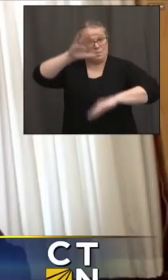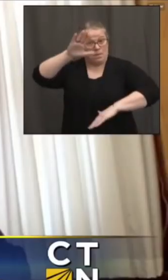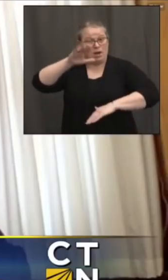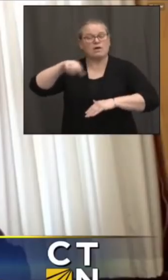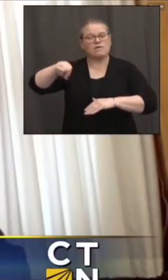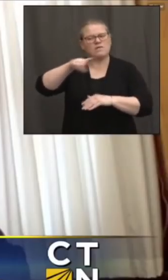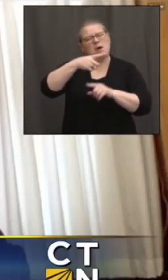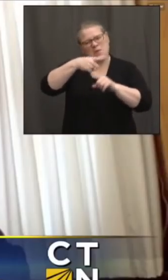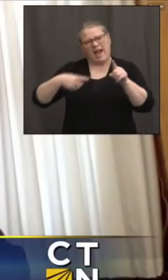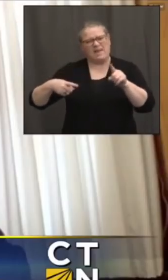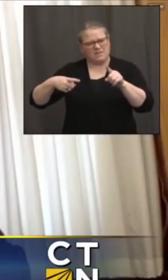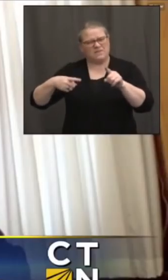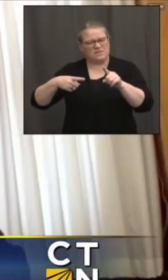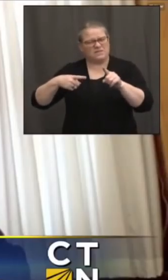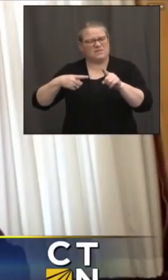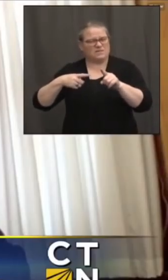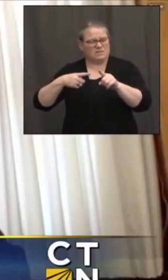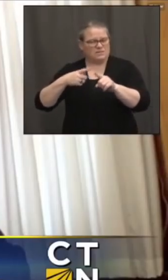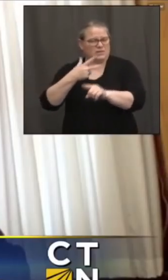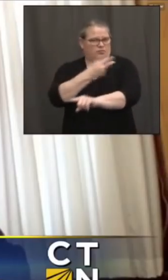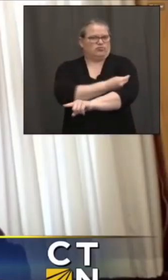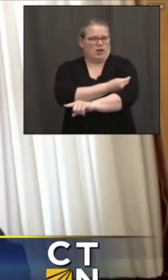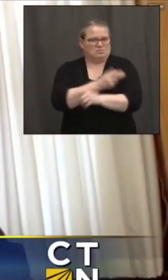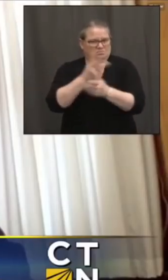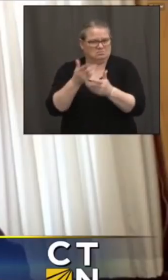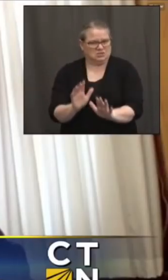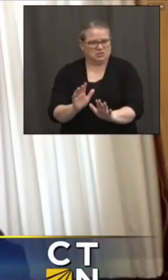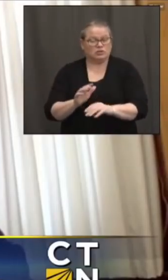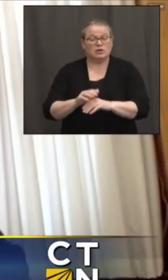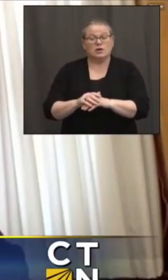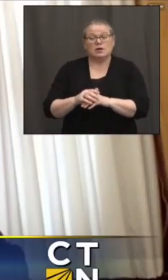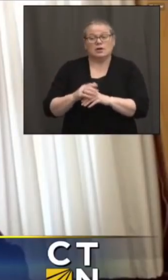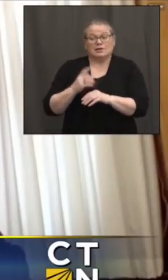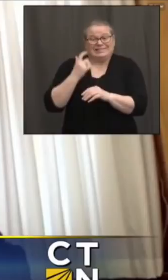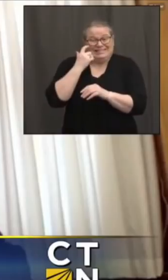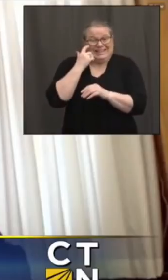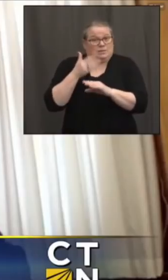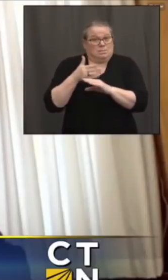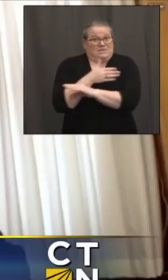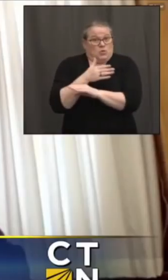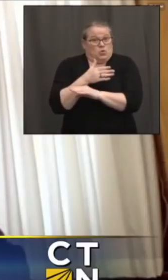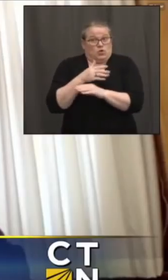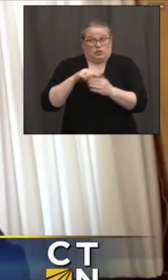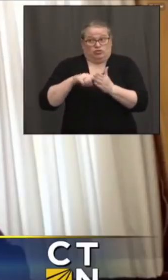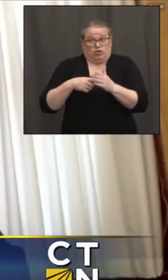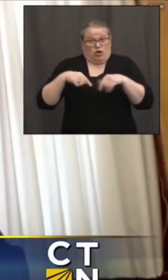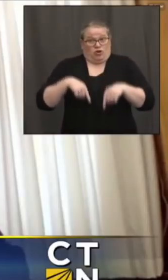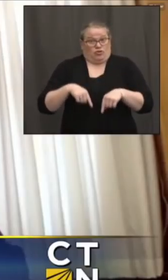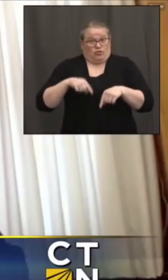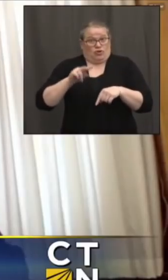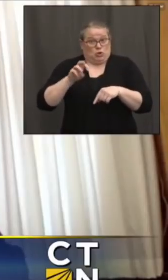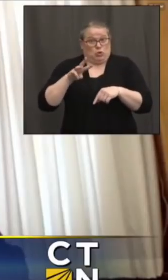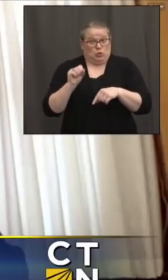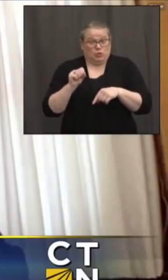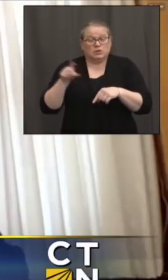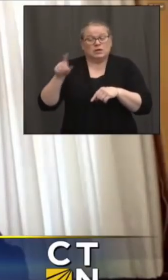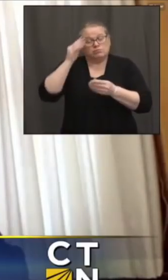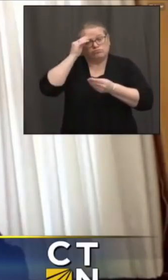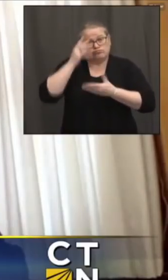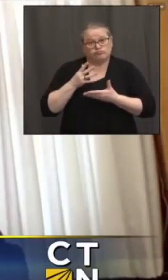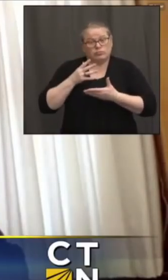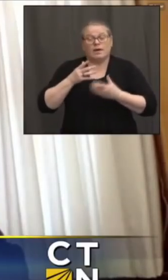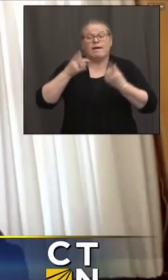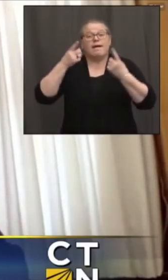came on the line, he shared with me an incredibly wonderful bit of news, which is of the first